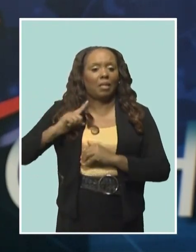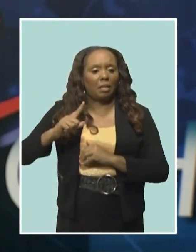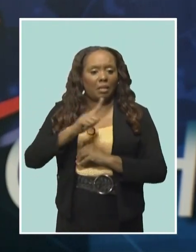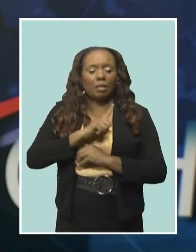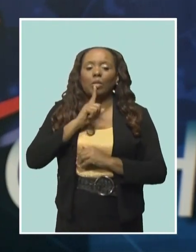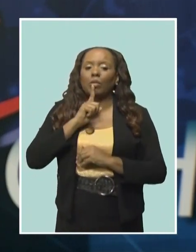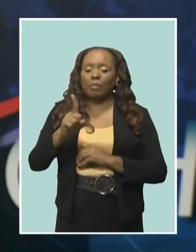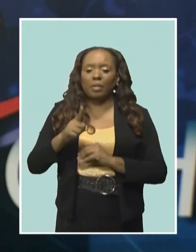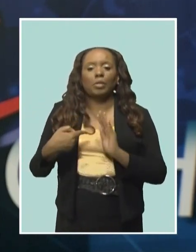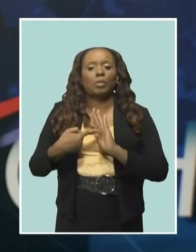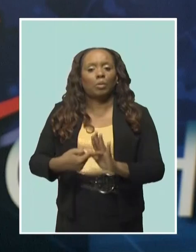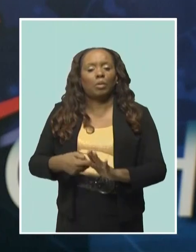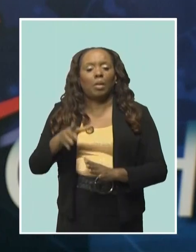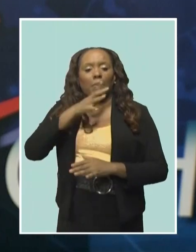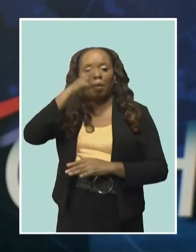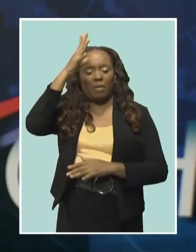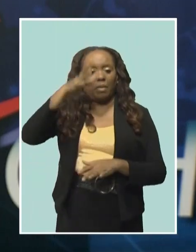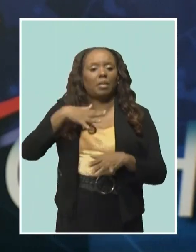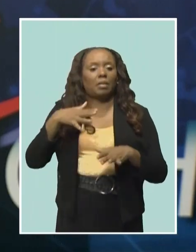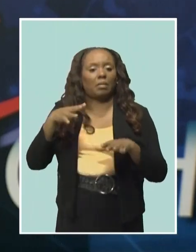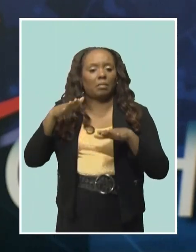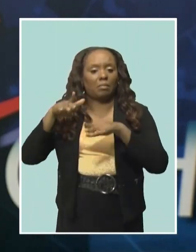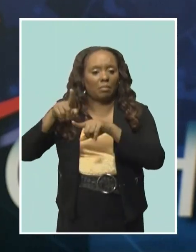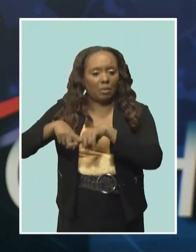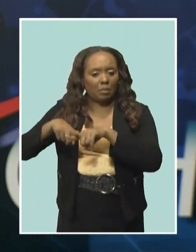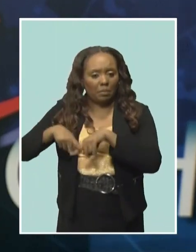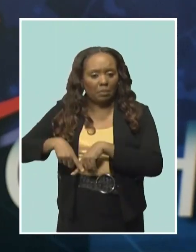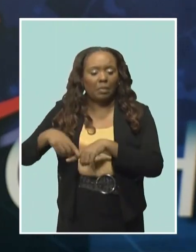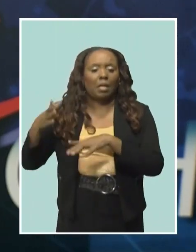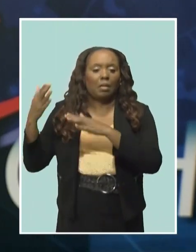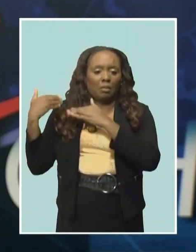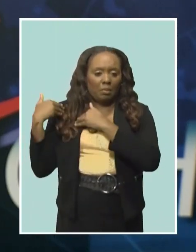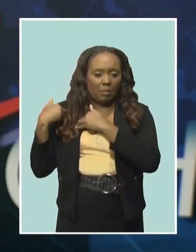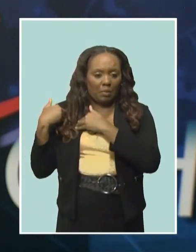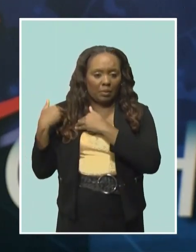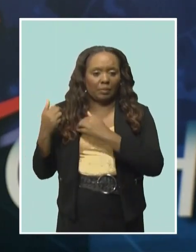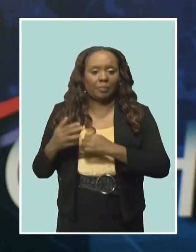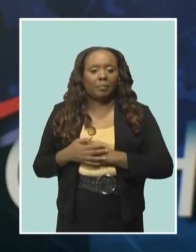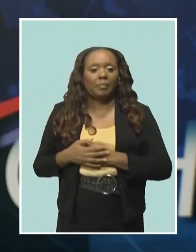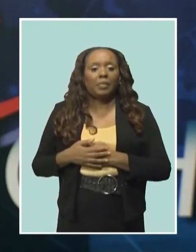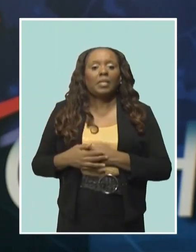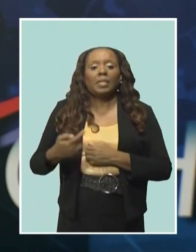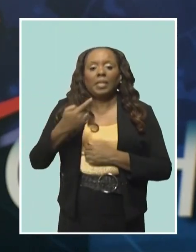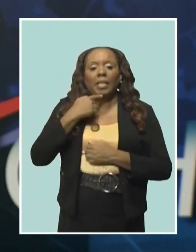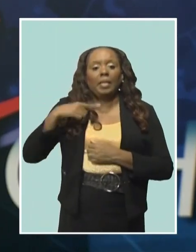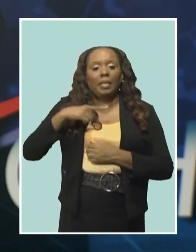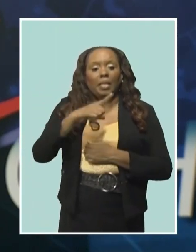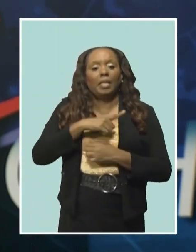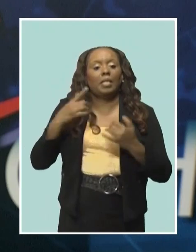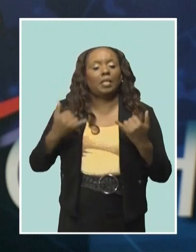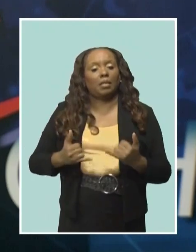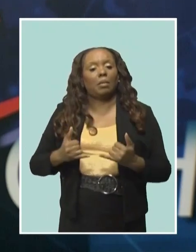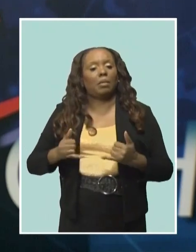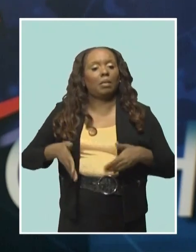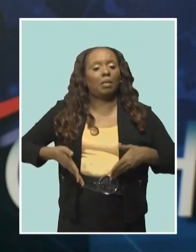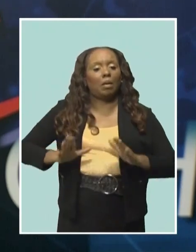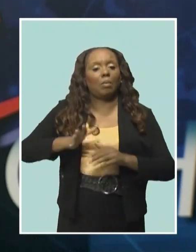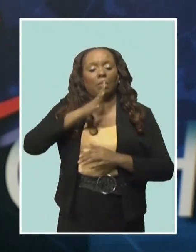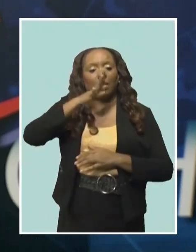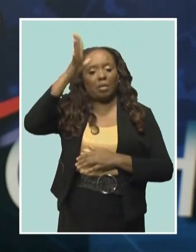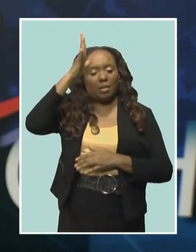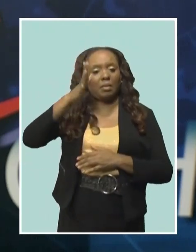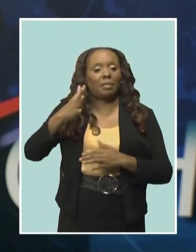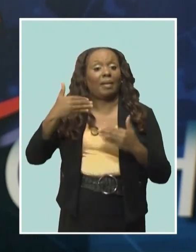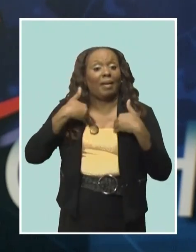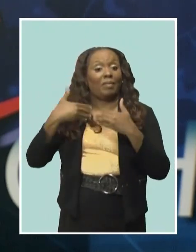on the Child Justice Bill 2024, Senator Cummins pointed out that the legislation makes provision for parents to be held accountable